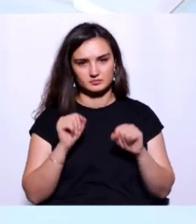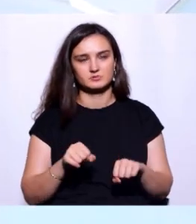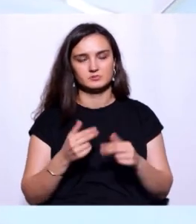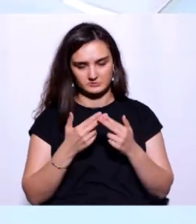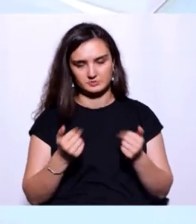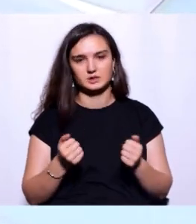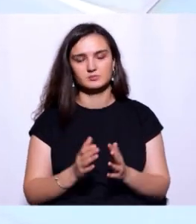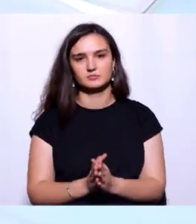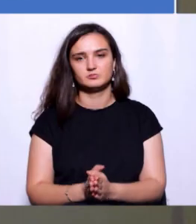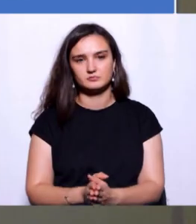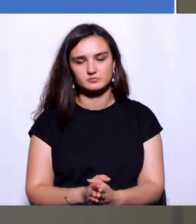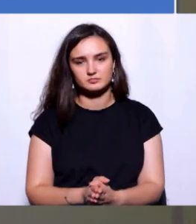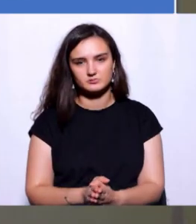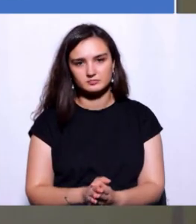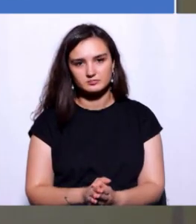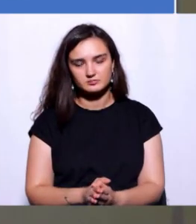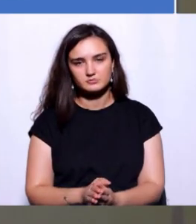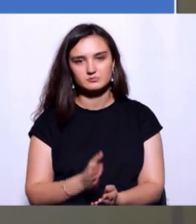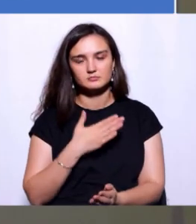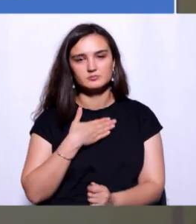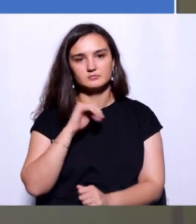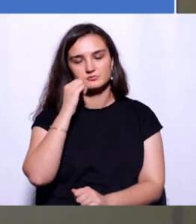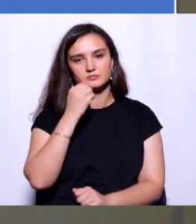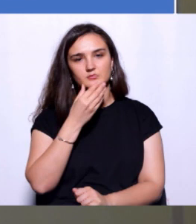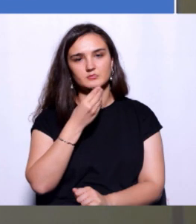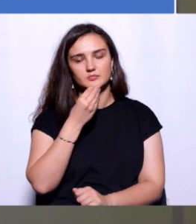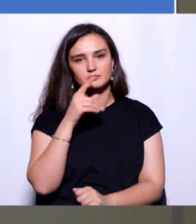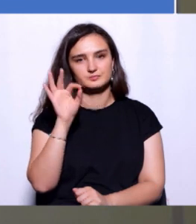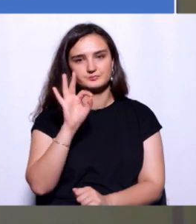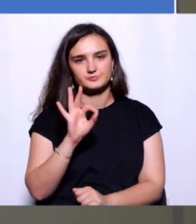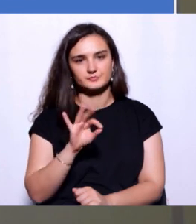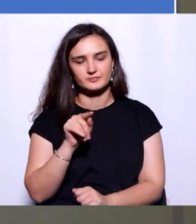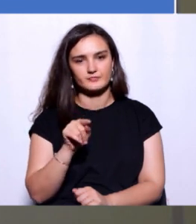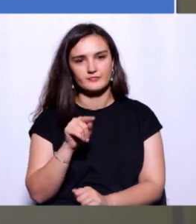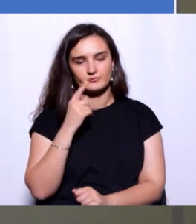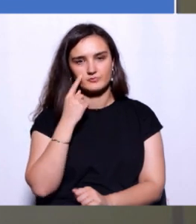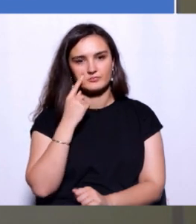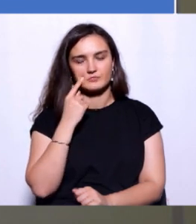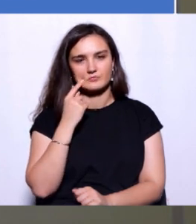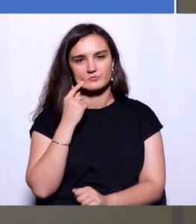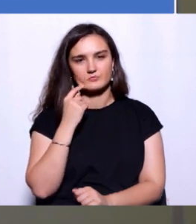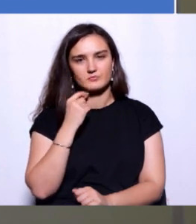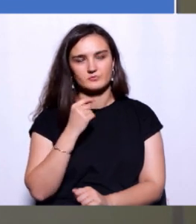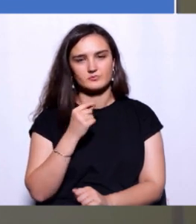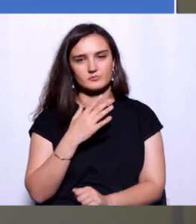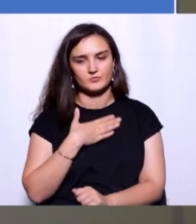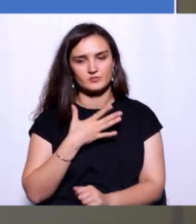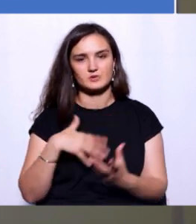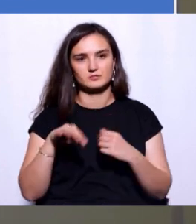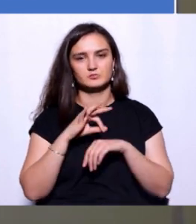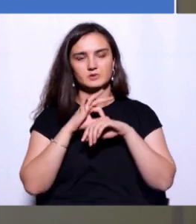course, for sure. Our grandparents often take